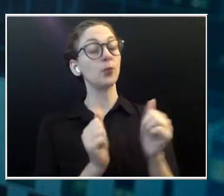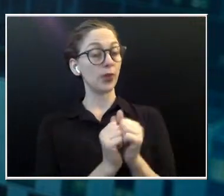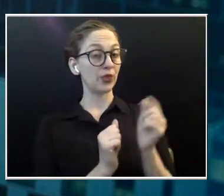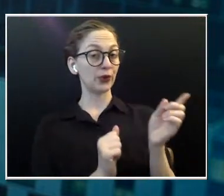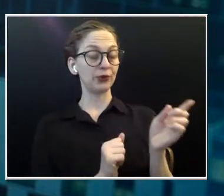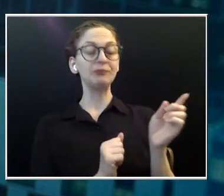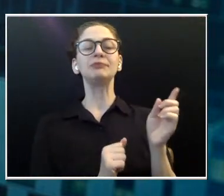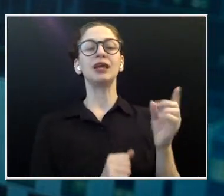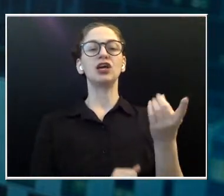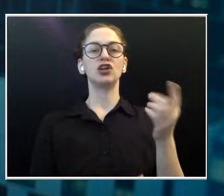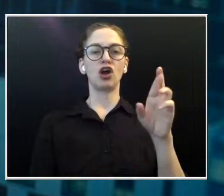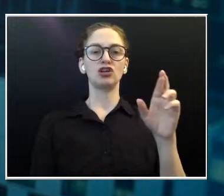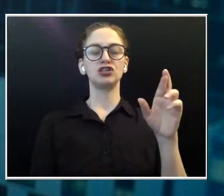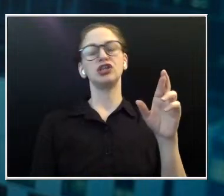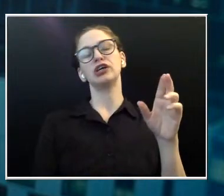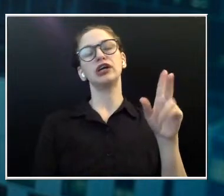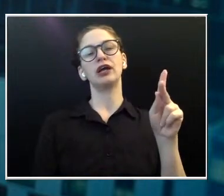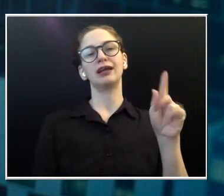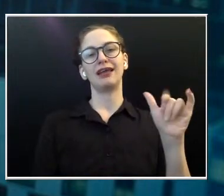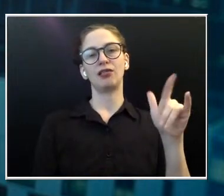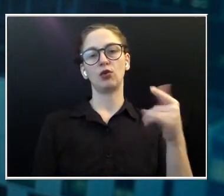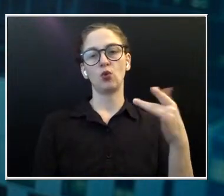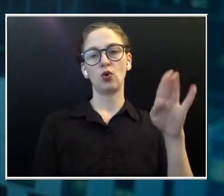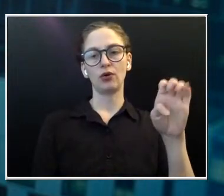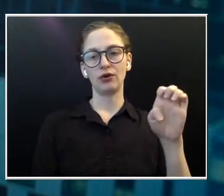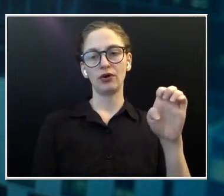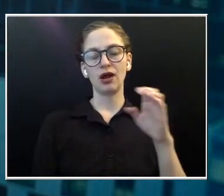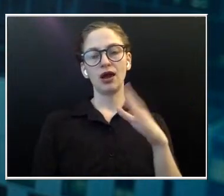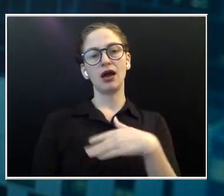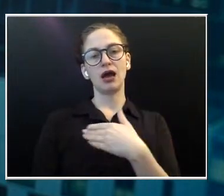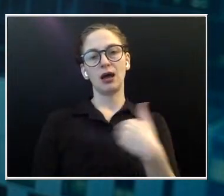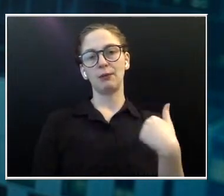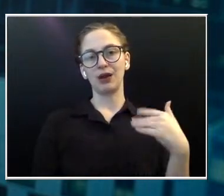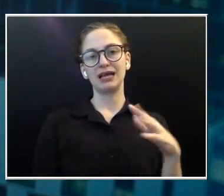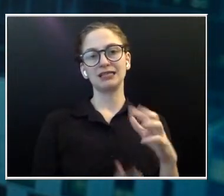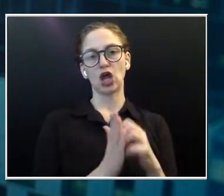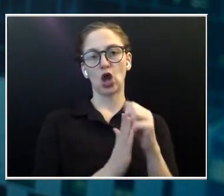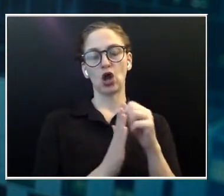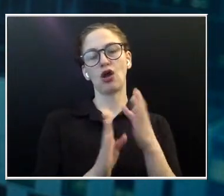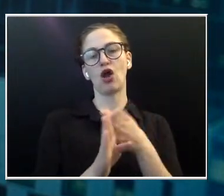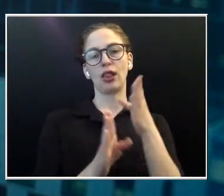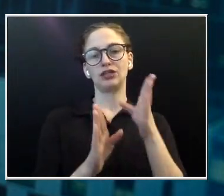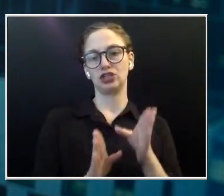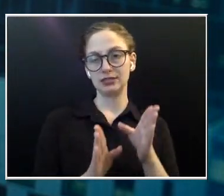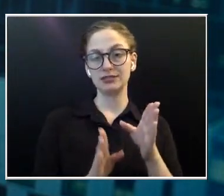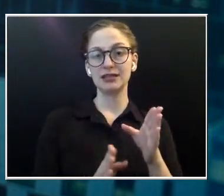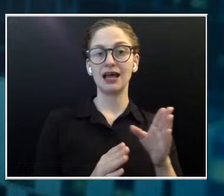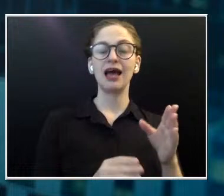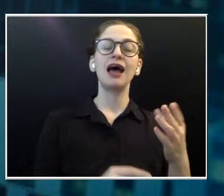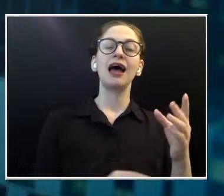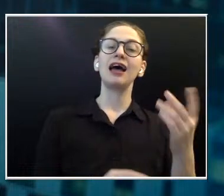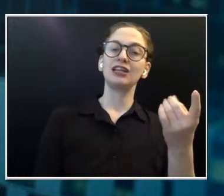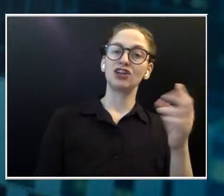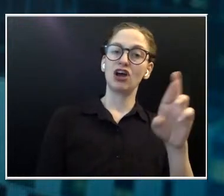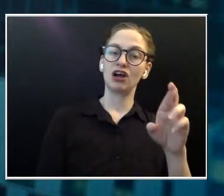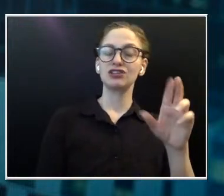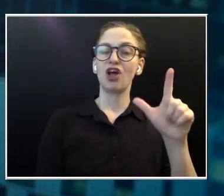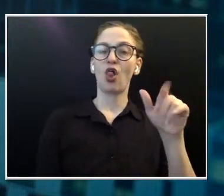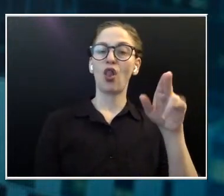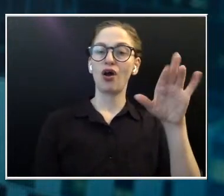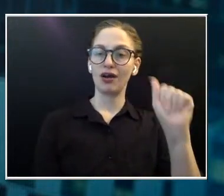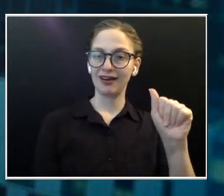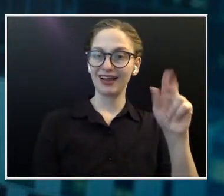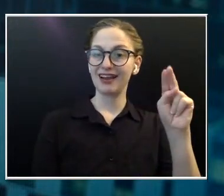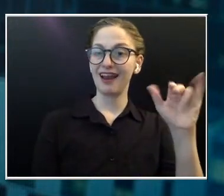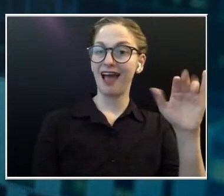surgical oncologist at the University of Kansas Cancer Center, and Dr. Laura Nye, no relationship to Bill Nye the Science Guy, who's a breast oncologist at the University